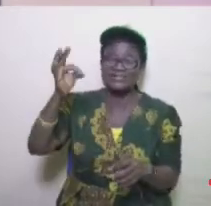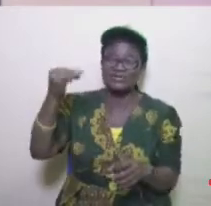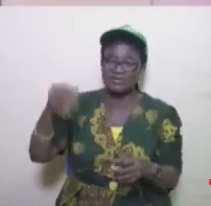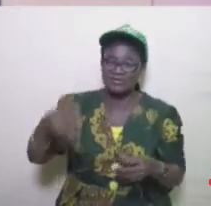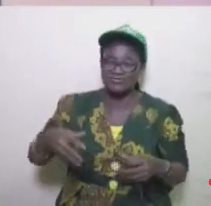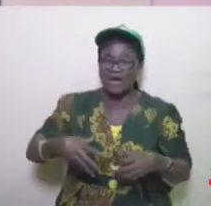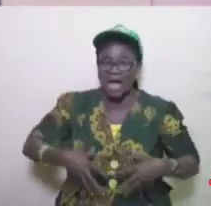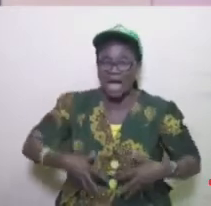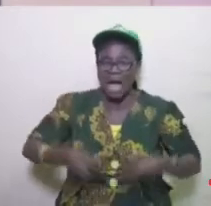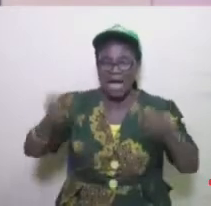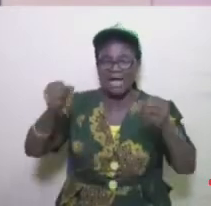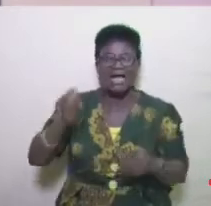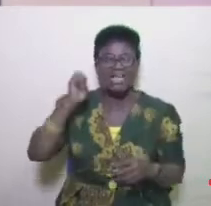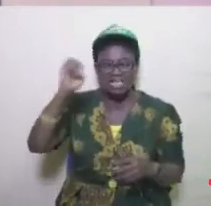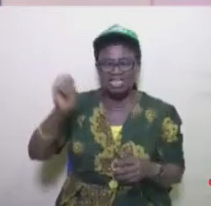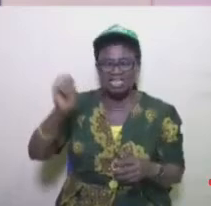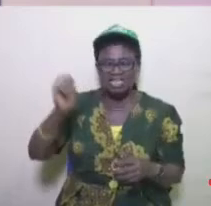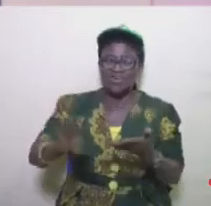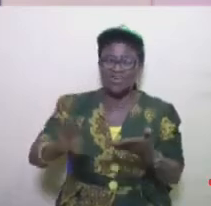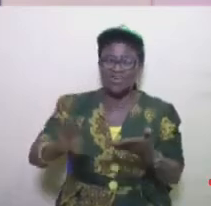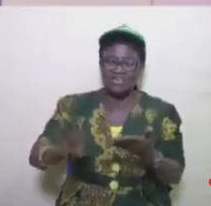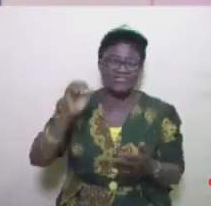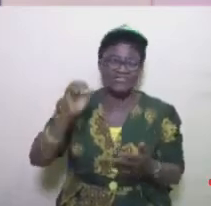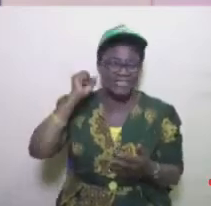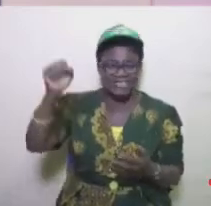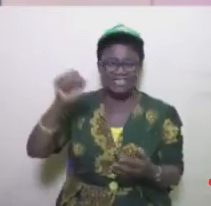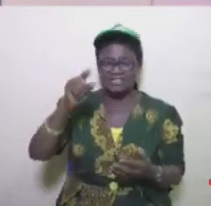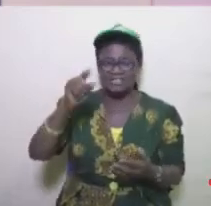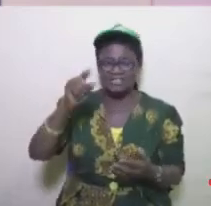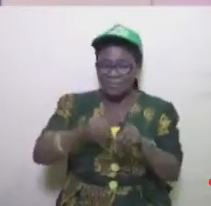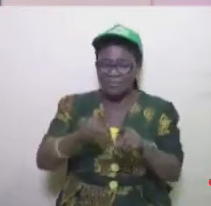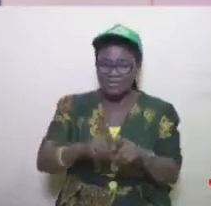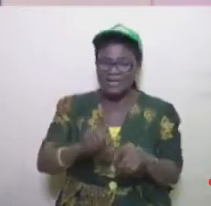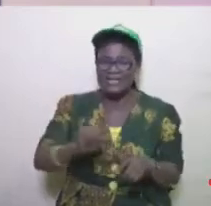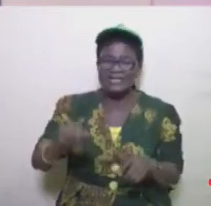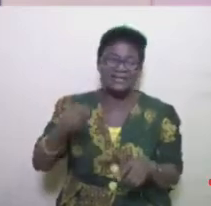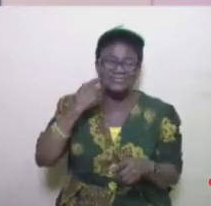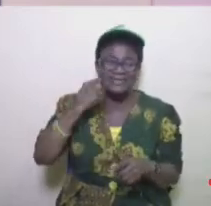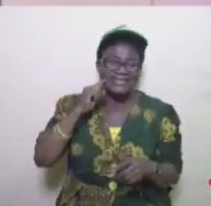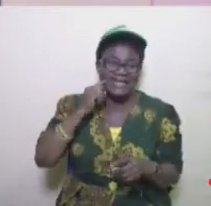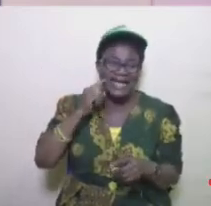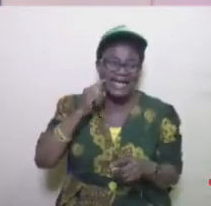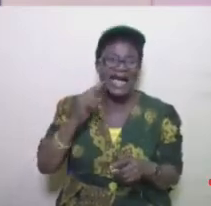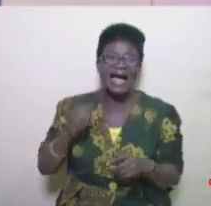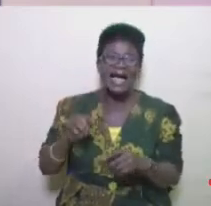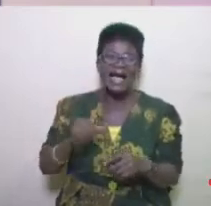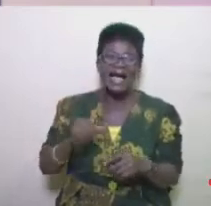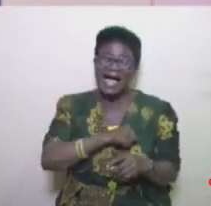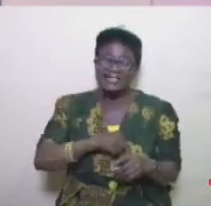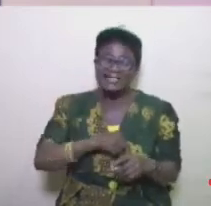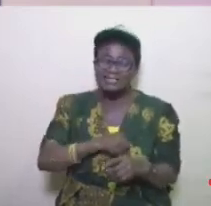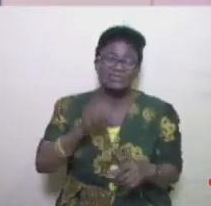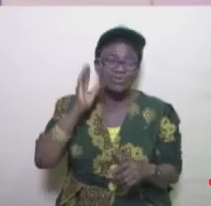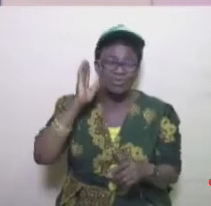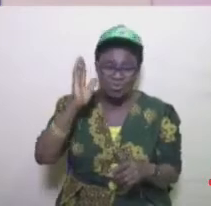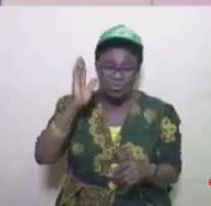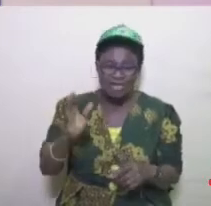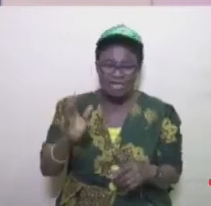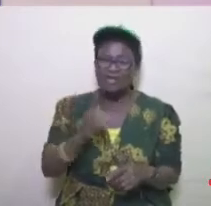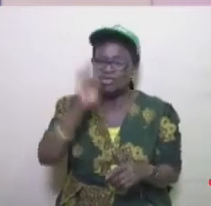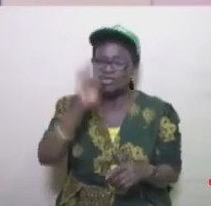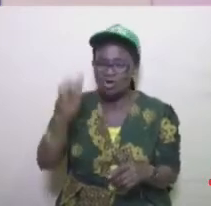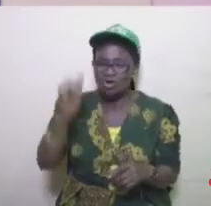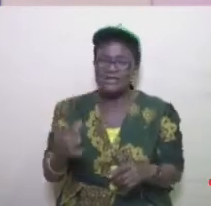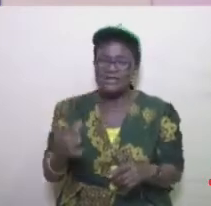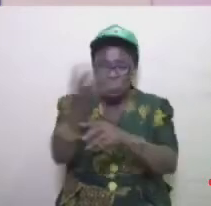his brothers wholeheartedly. A bitter attitude will surely ruin any life, any